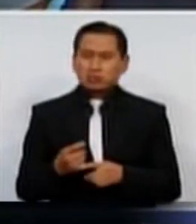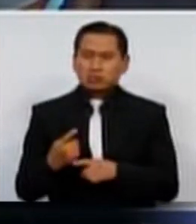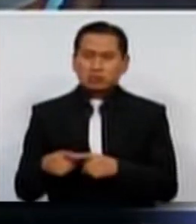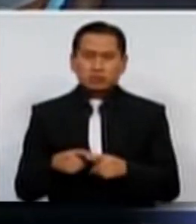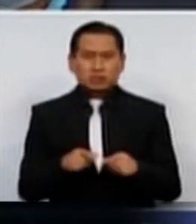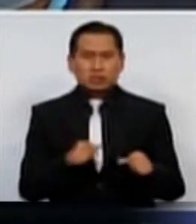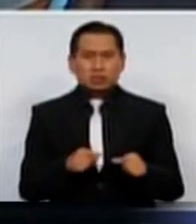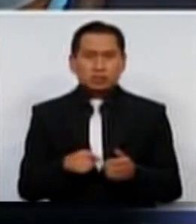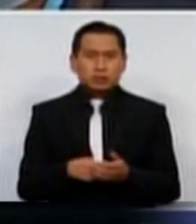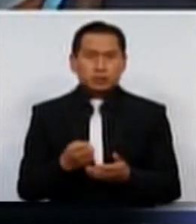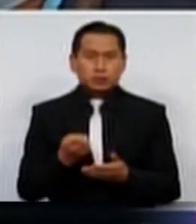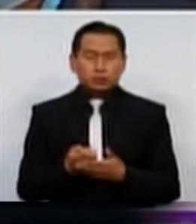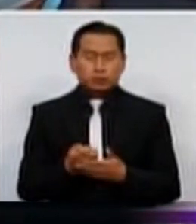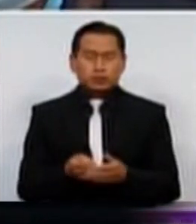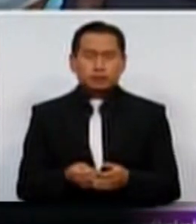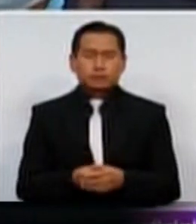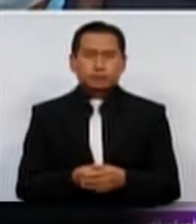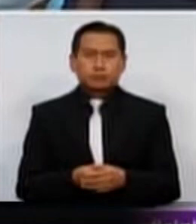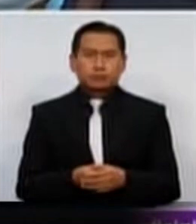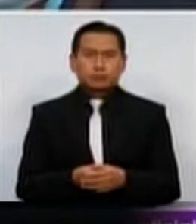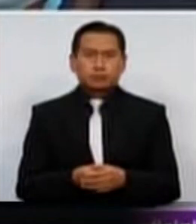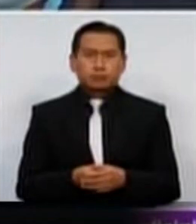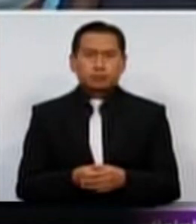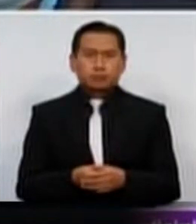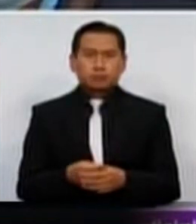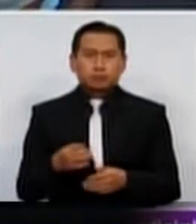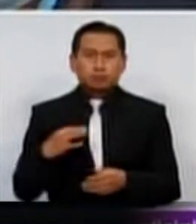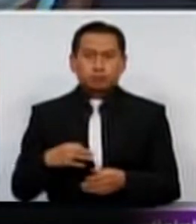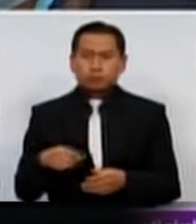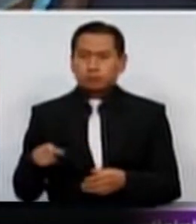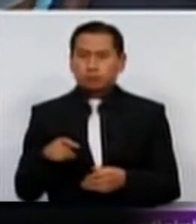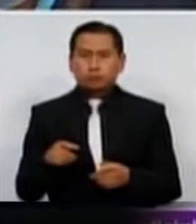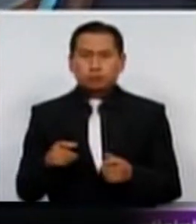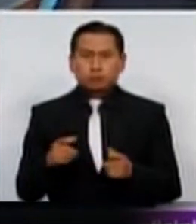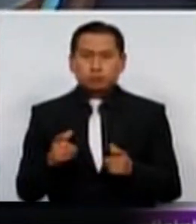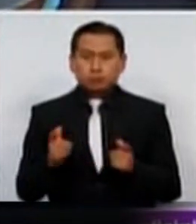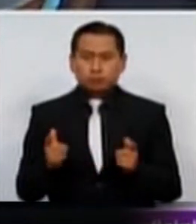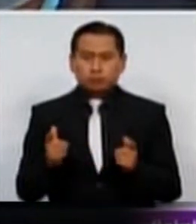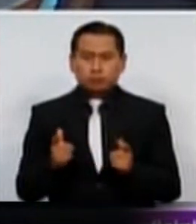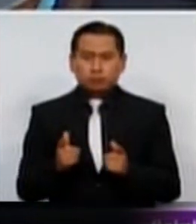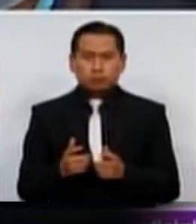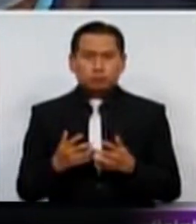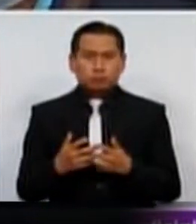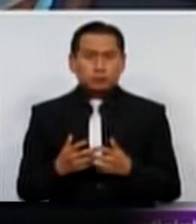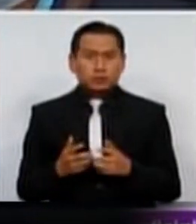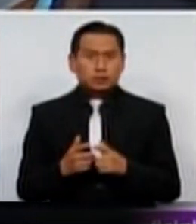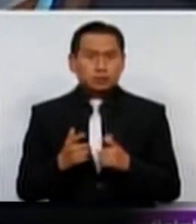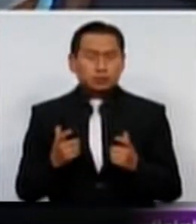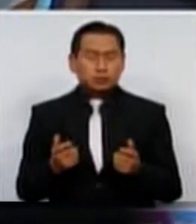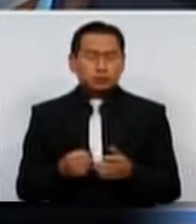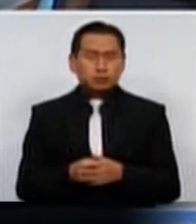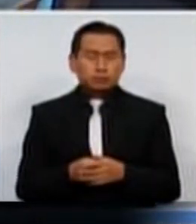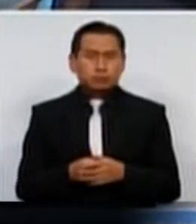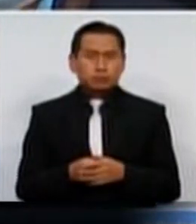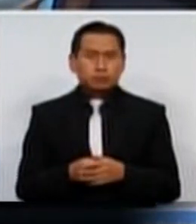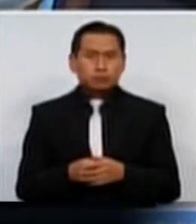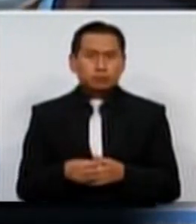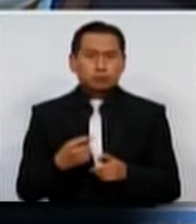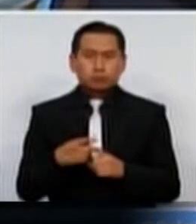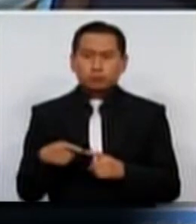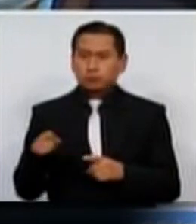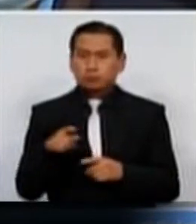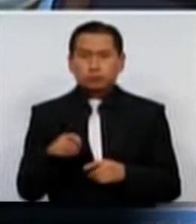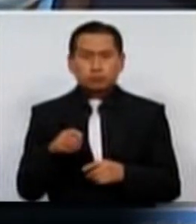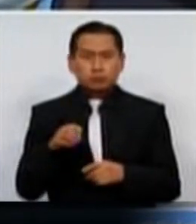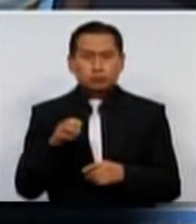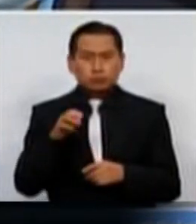to be able to carry out all types of economic activities that benefit the small, medium, and large companies,